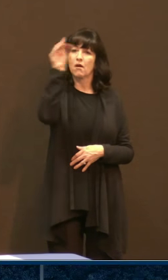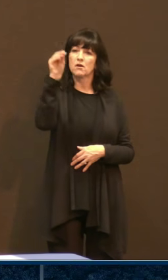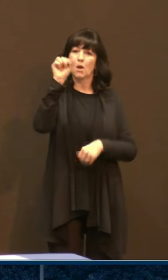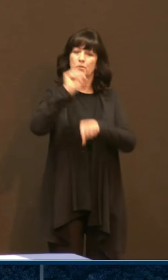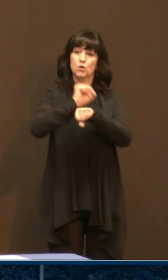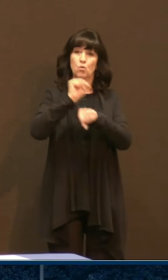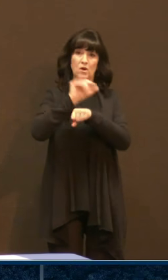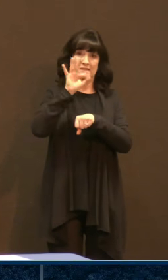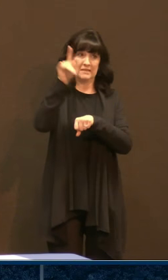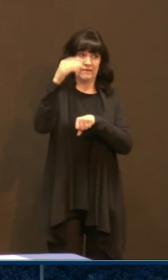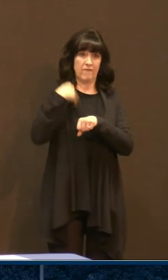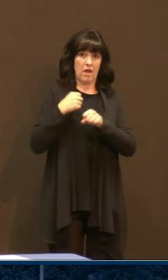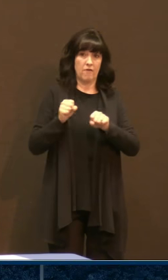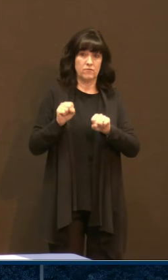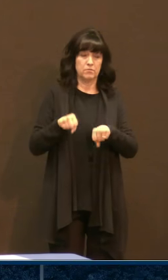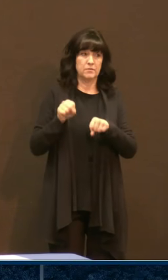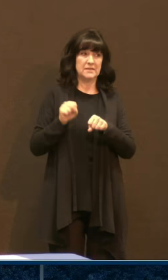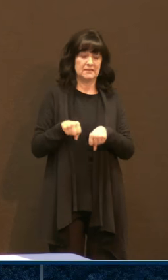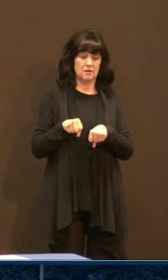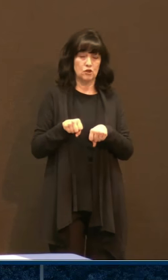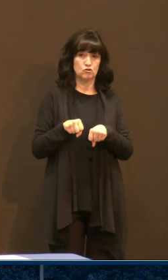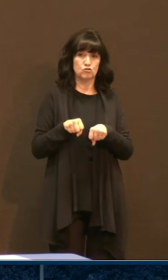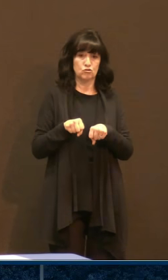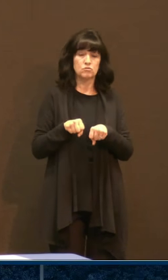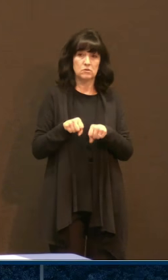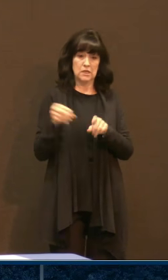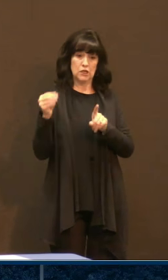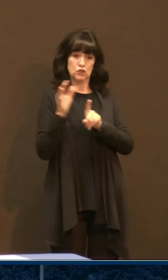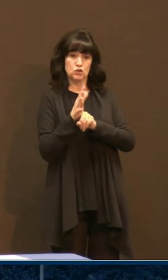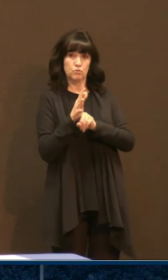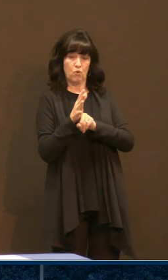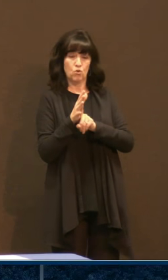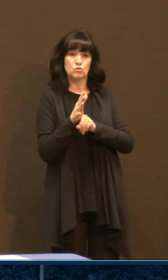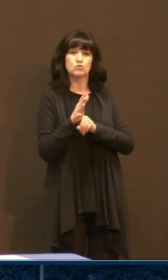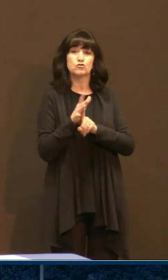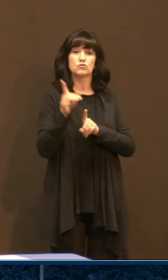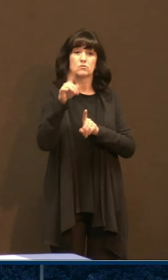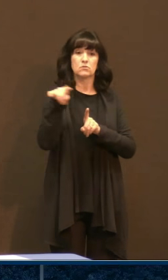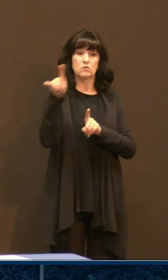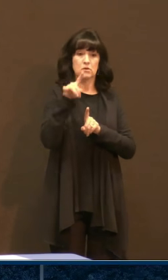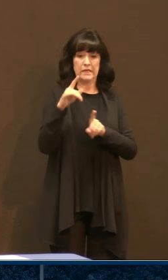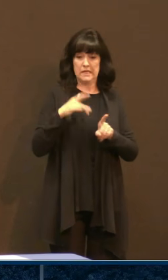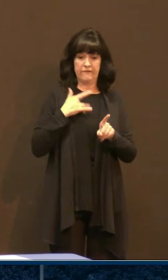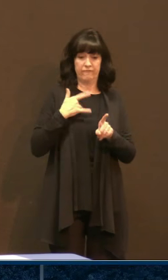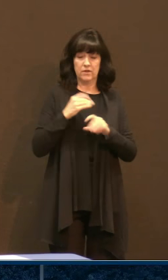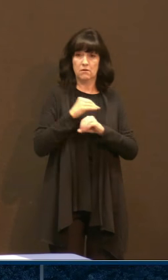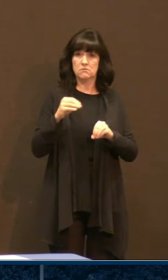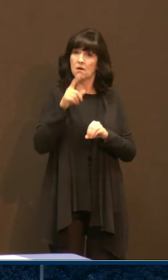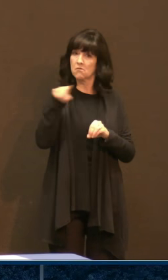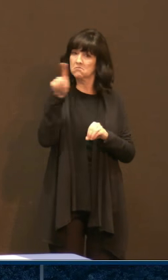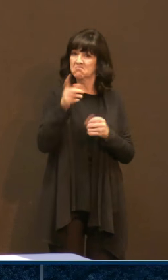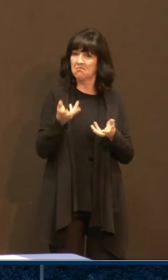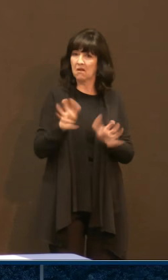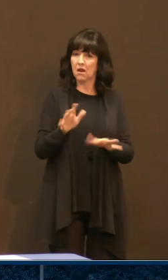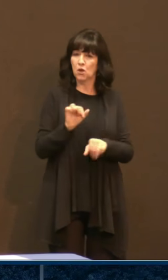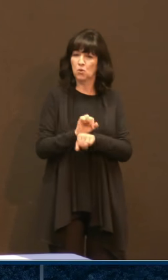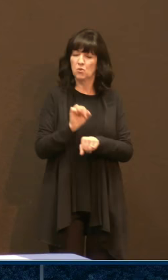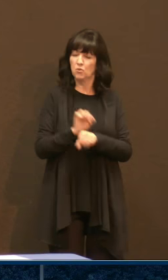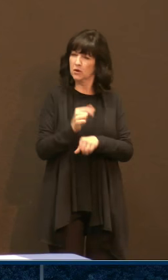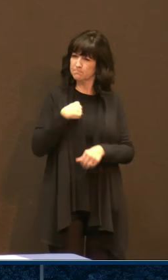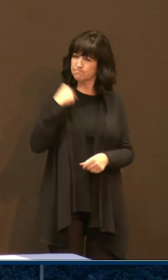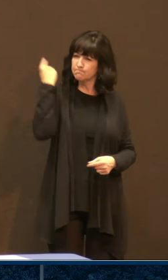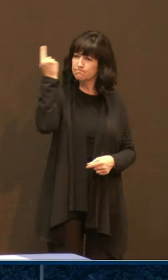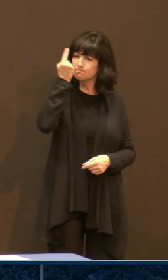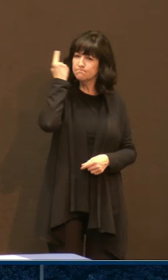potential exposure and are asymptomatic and with protections in place, they are allowed to work. I'm wondering, just with the